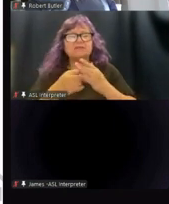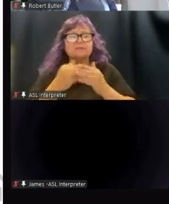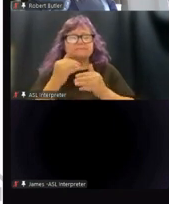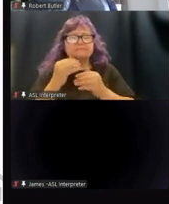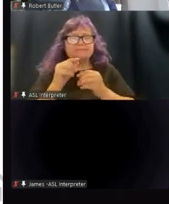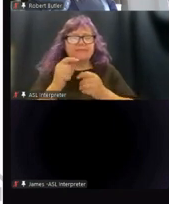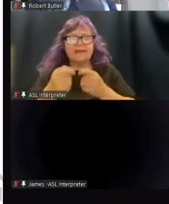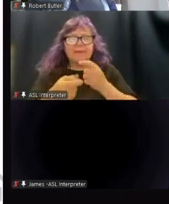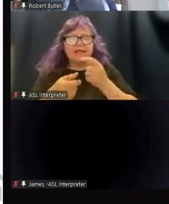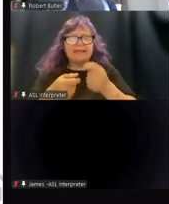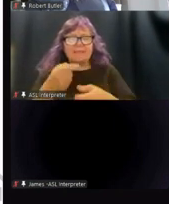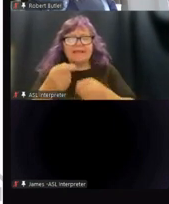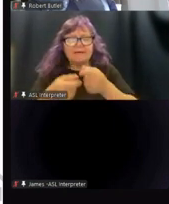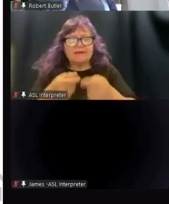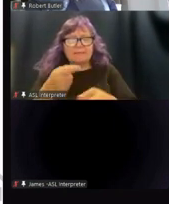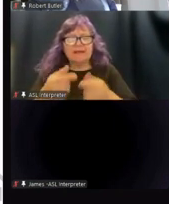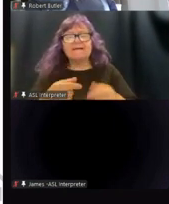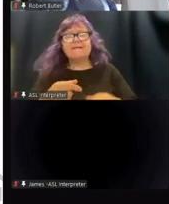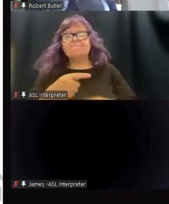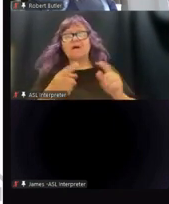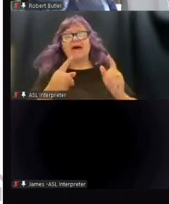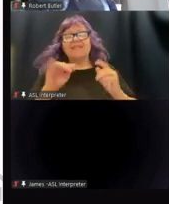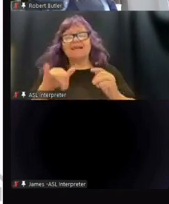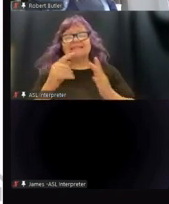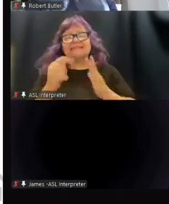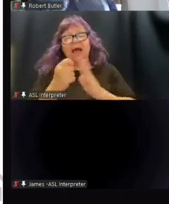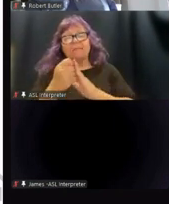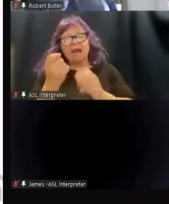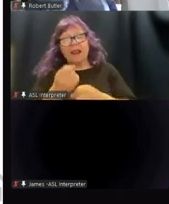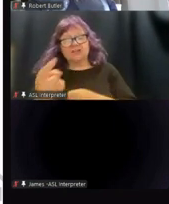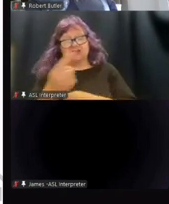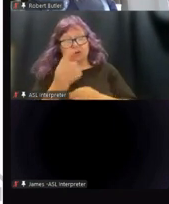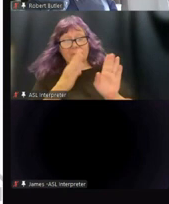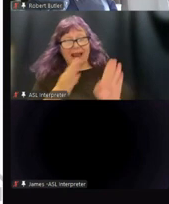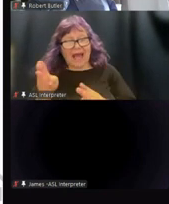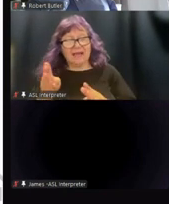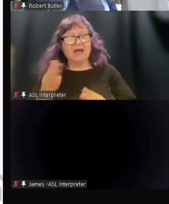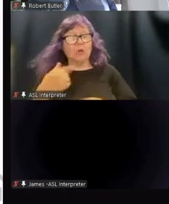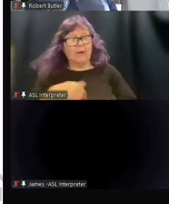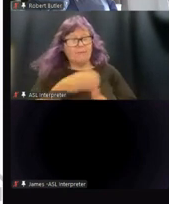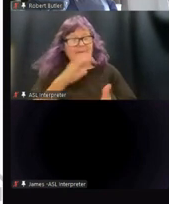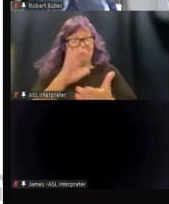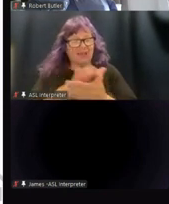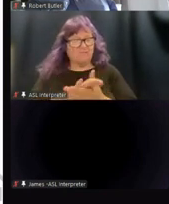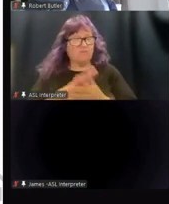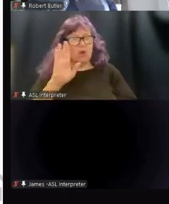line, by this time next year, we believe that we will